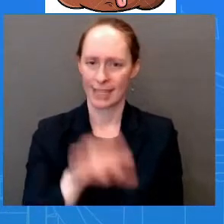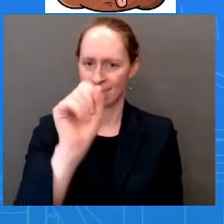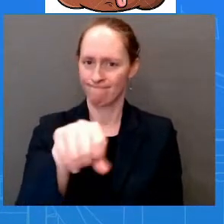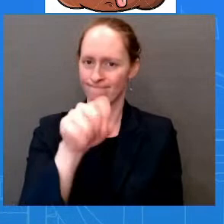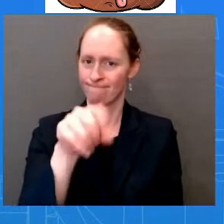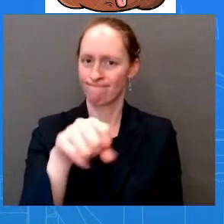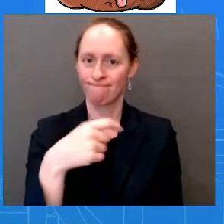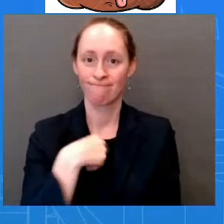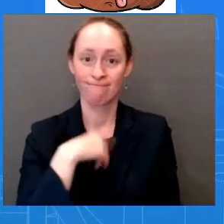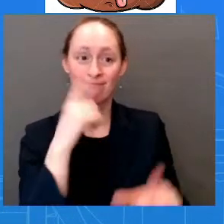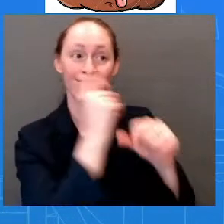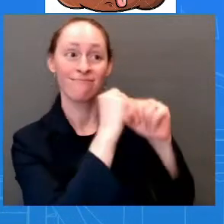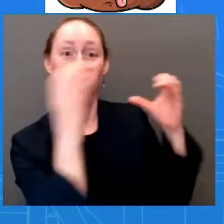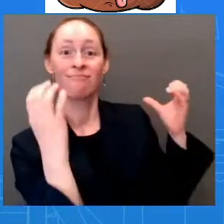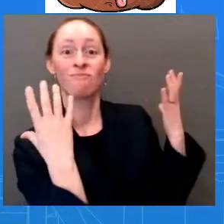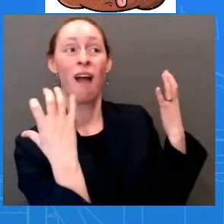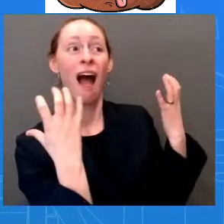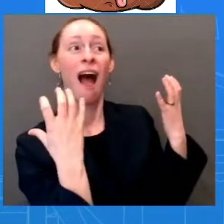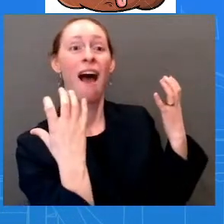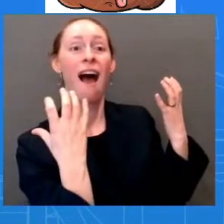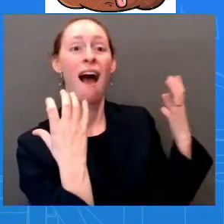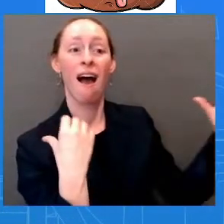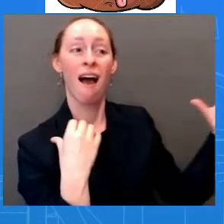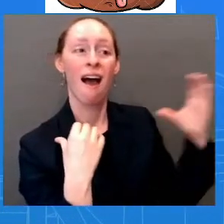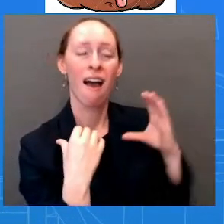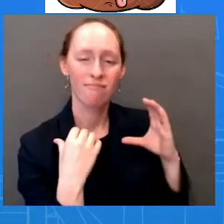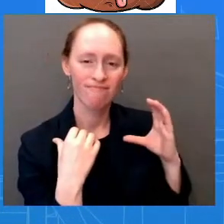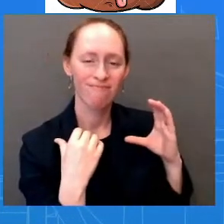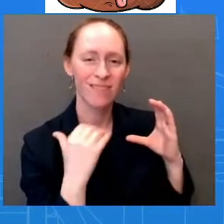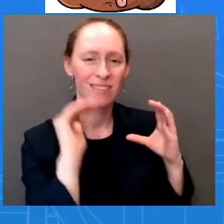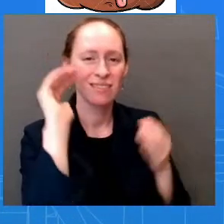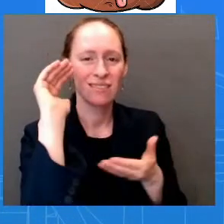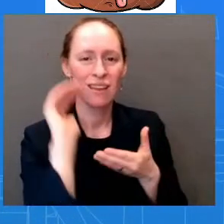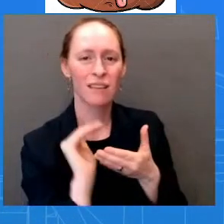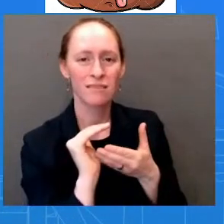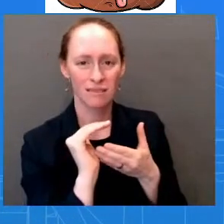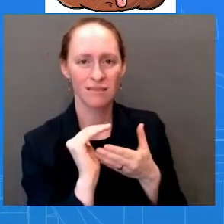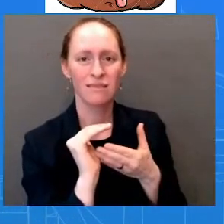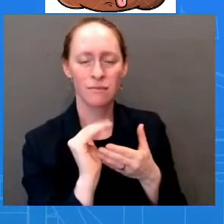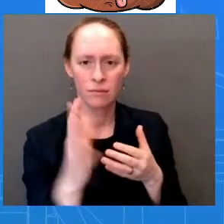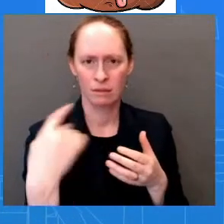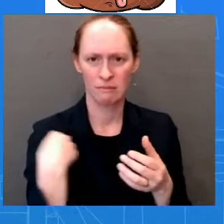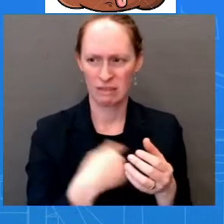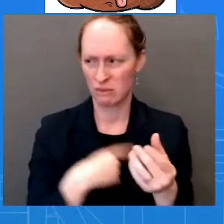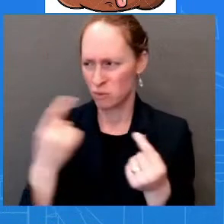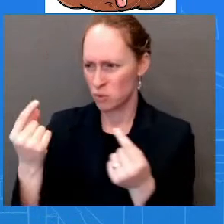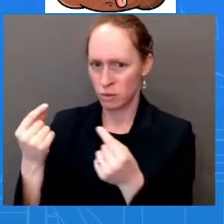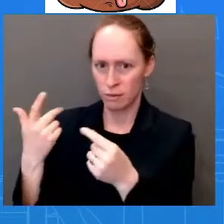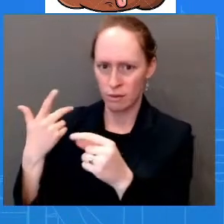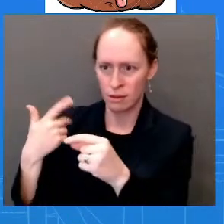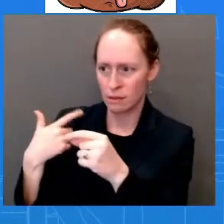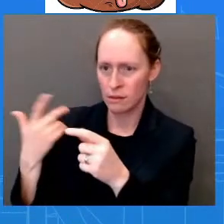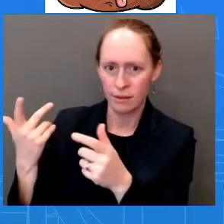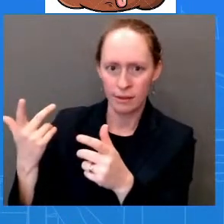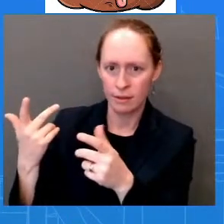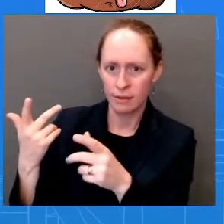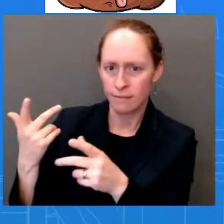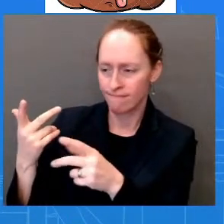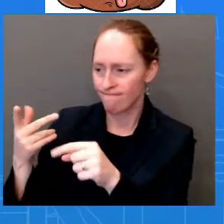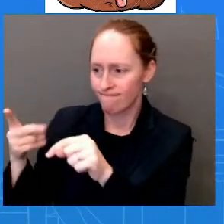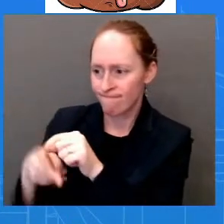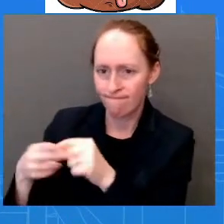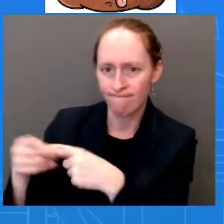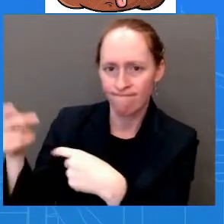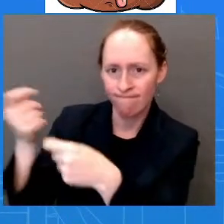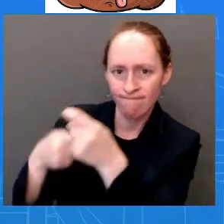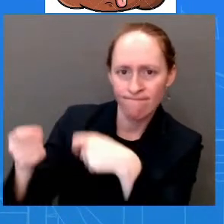we have pulled resources from other things. I've talked to you about this from this podium. The really critical other public health needs that we have pulled resources